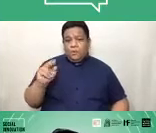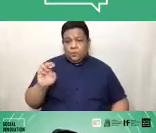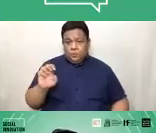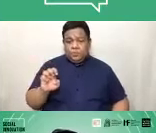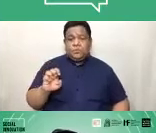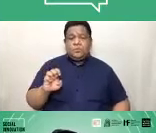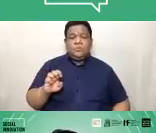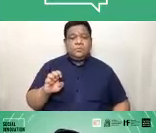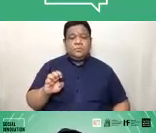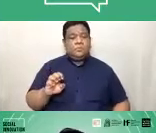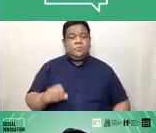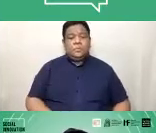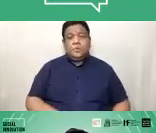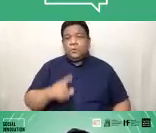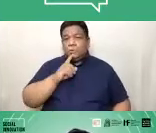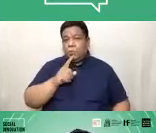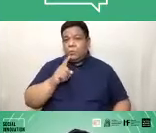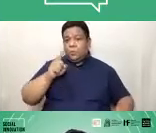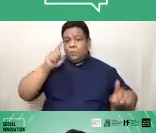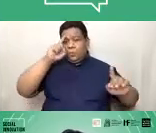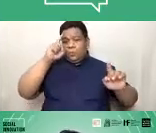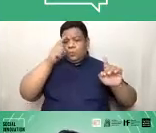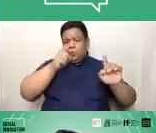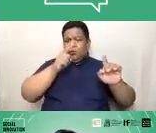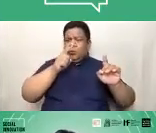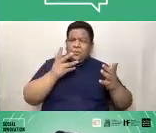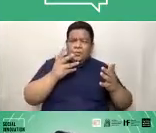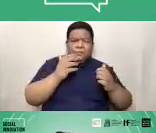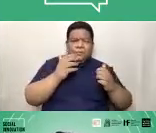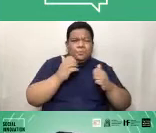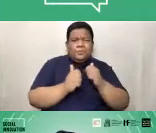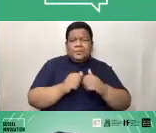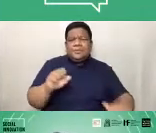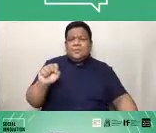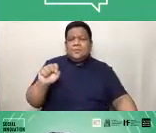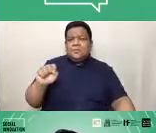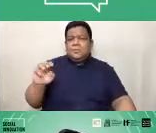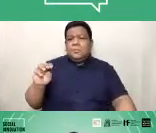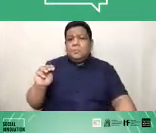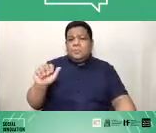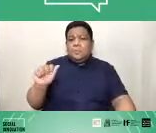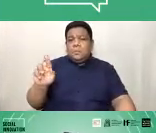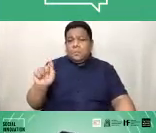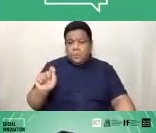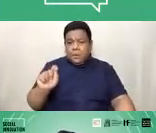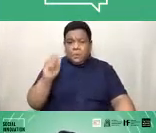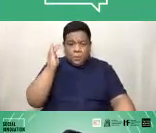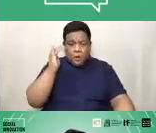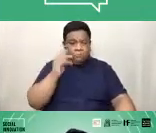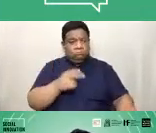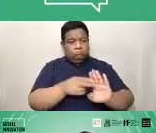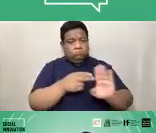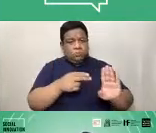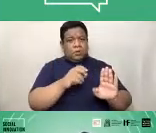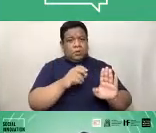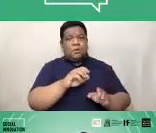that have you ever wondered what exactly does smart mean? We can label a smartphone. We can label a smart